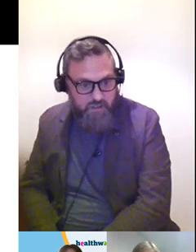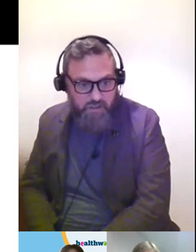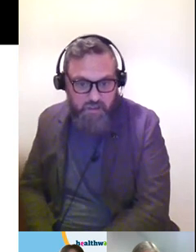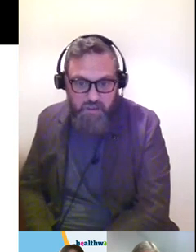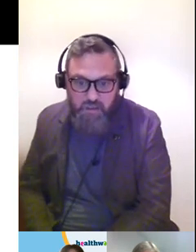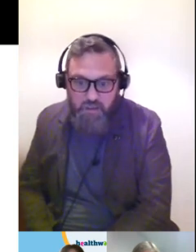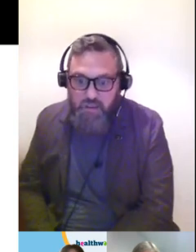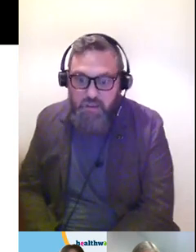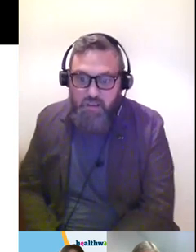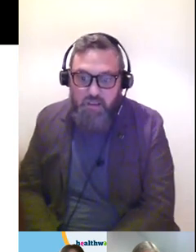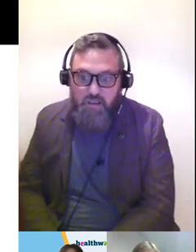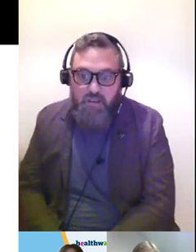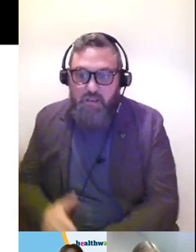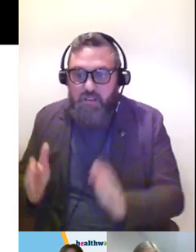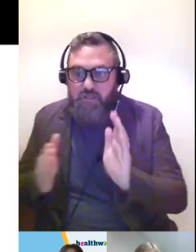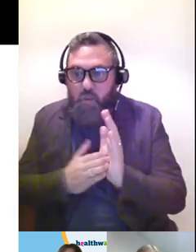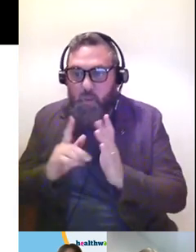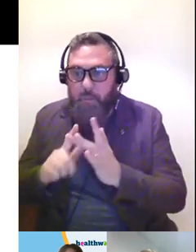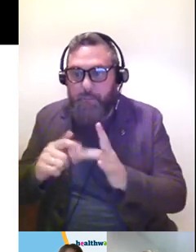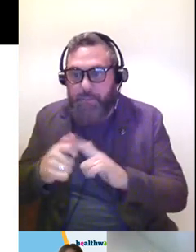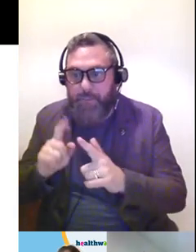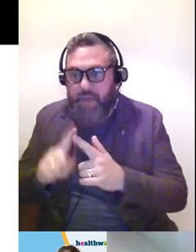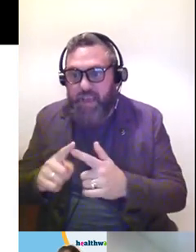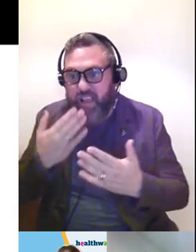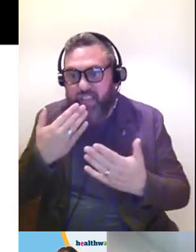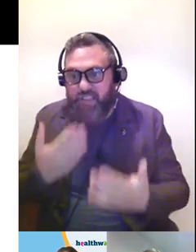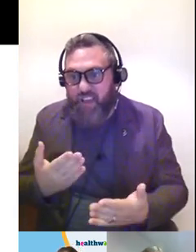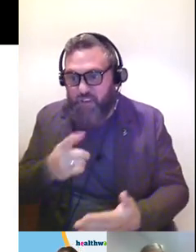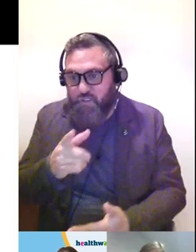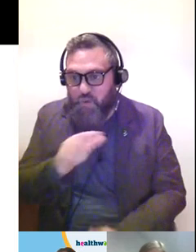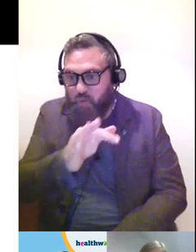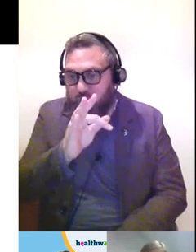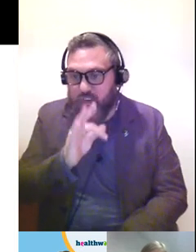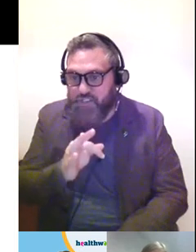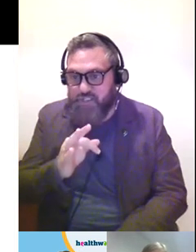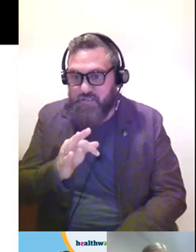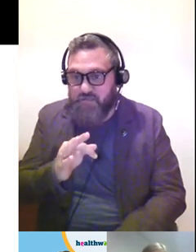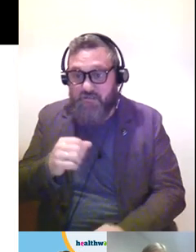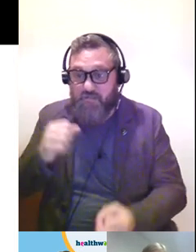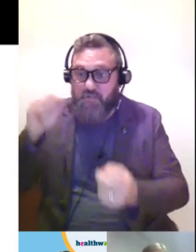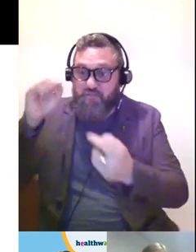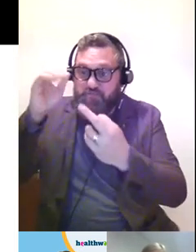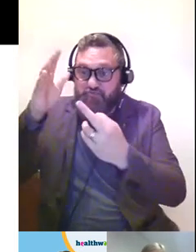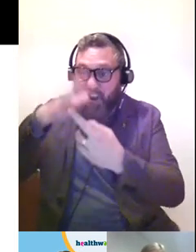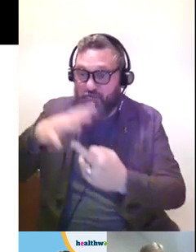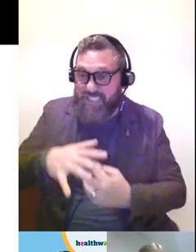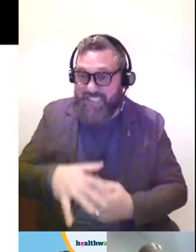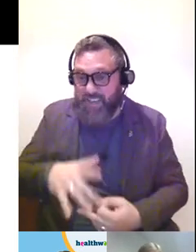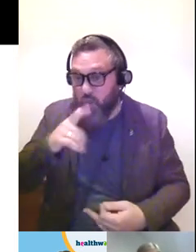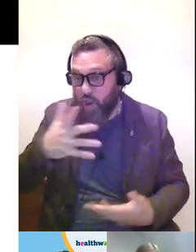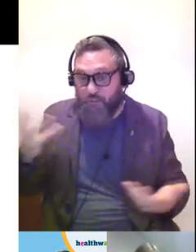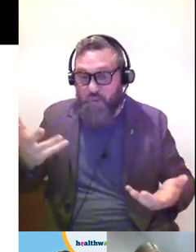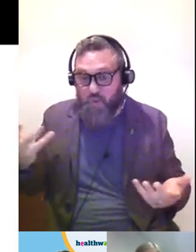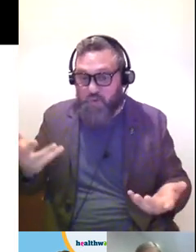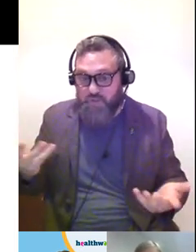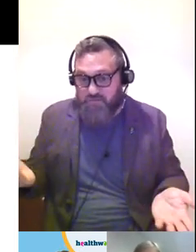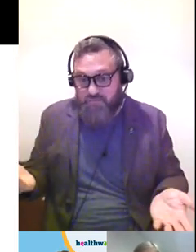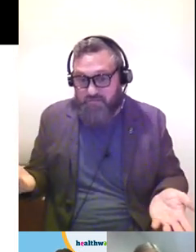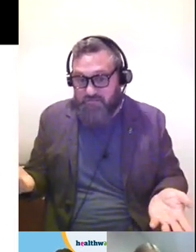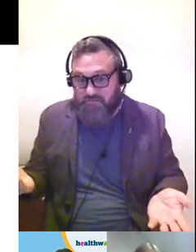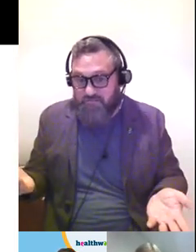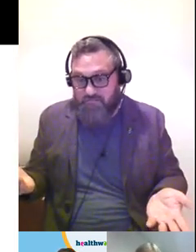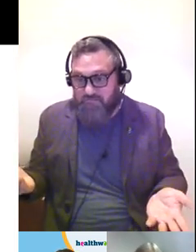So Mike, thank you for the question. You're absolutely right. Prioritisation is always going to be a challenge when we think about the health and care